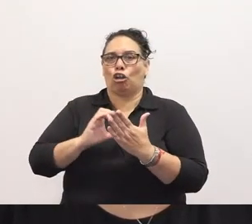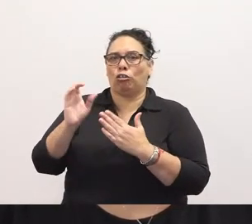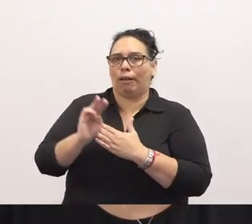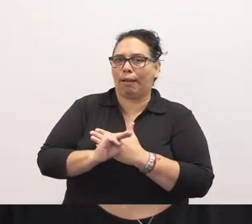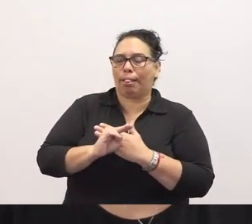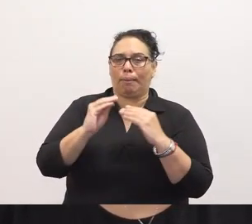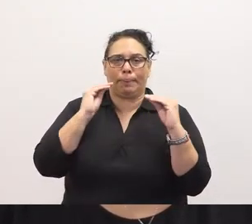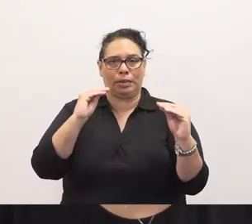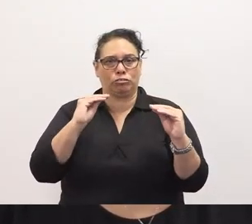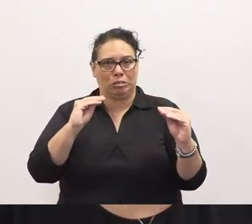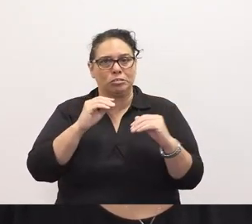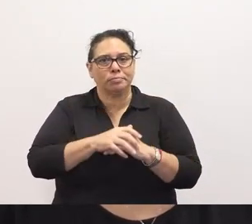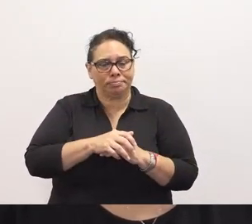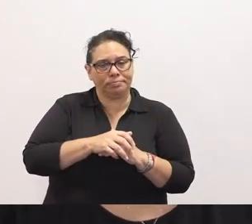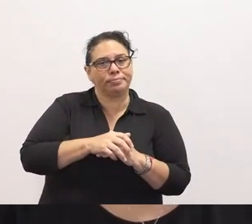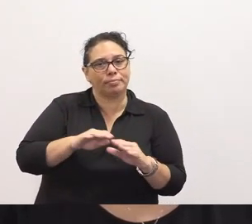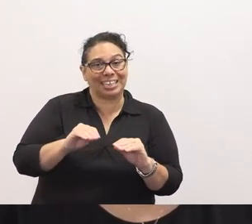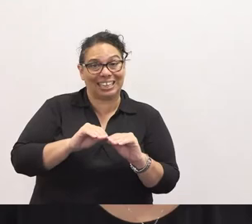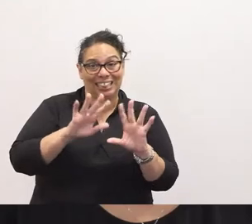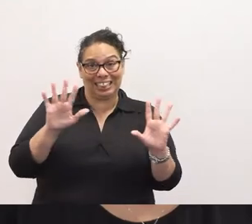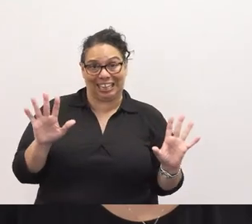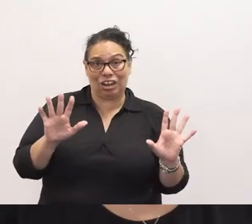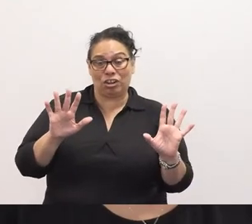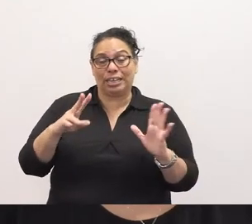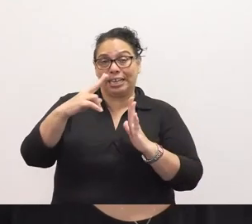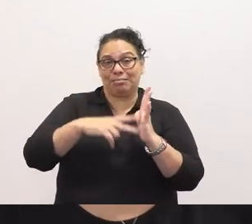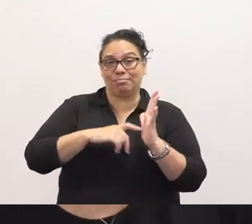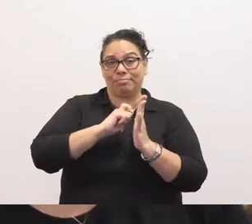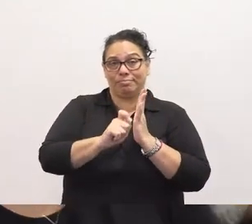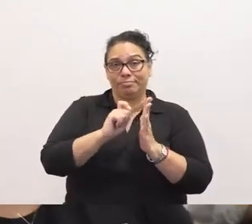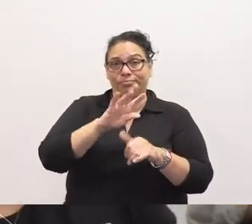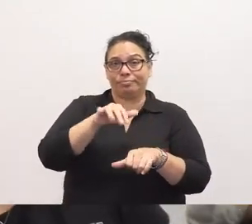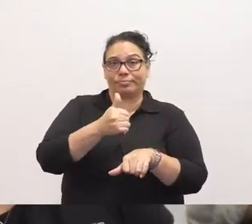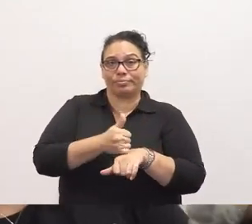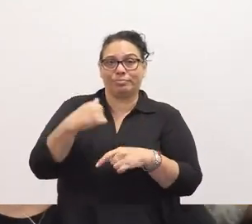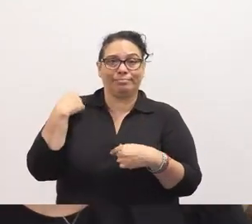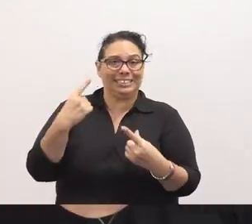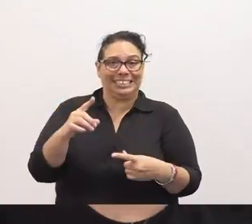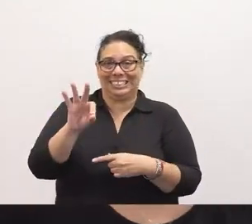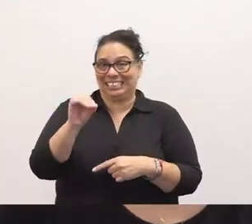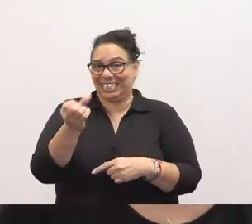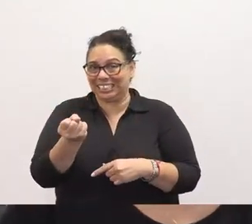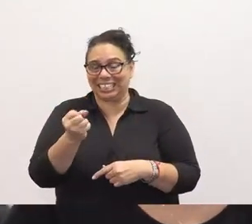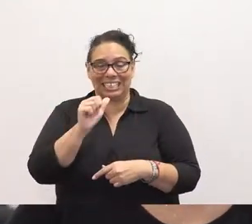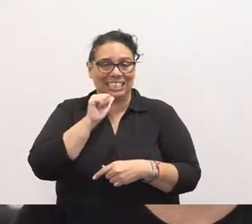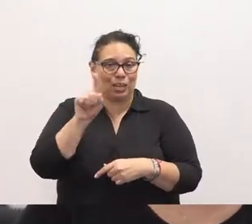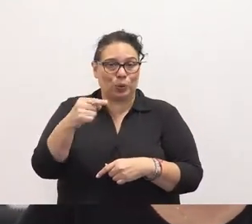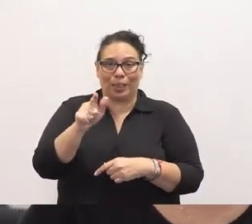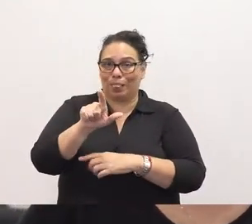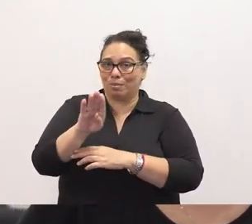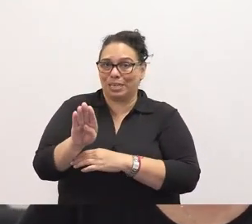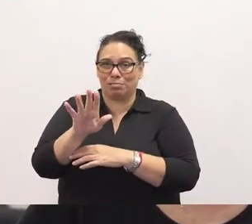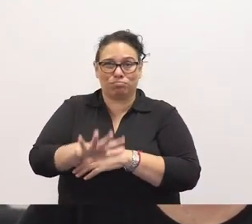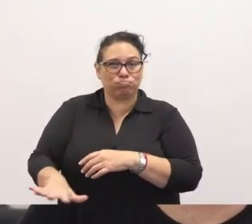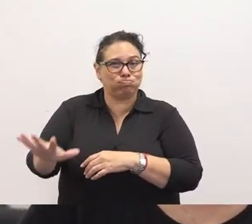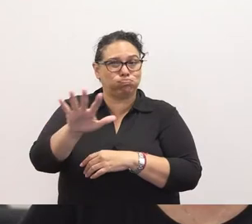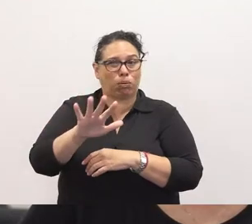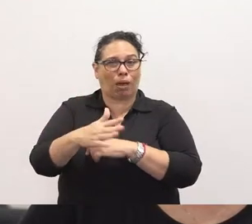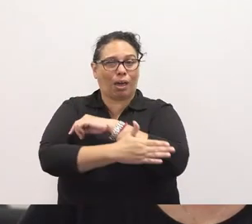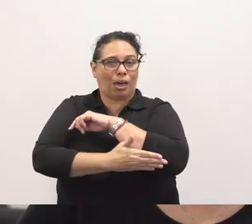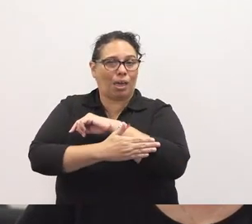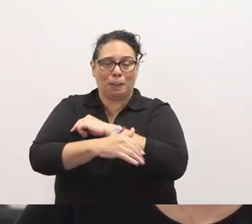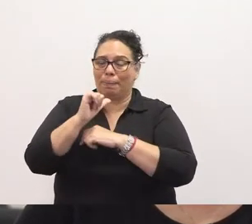instruction. Clearly, the literacy methods in place since the 90s, not just at Long Beach, but across the country, have not